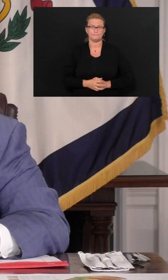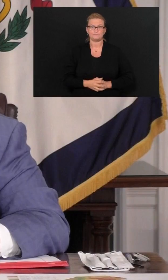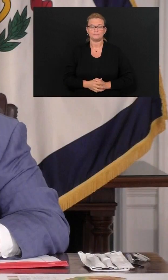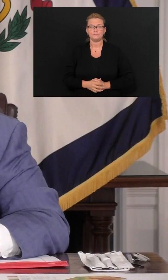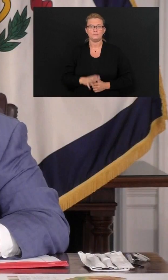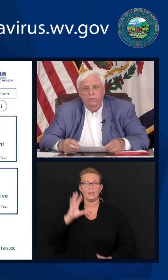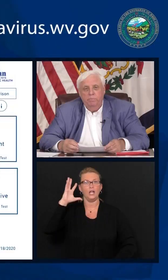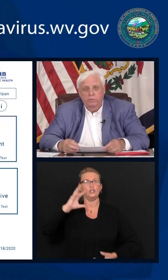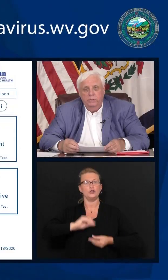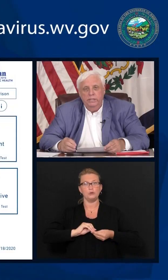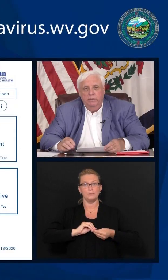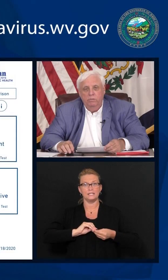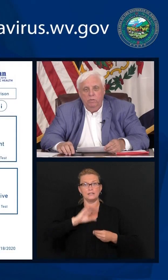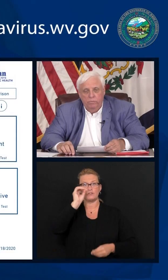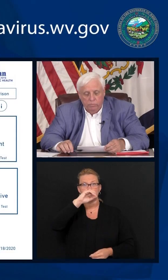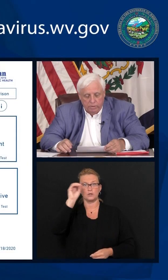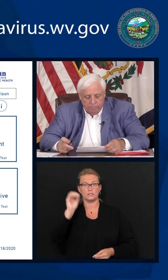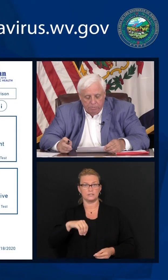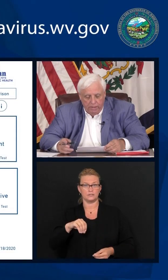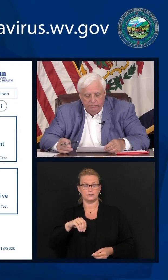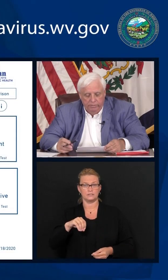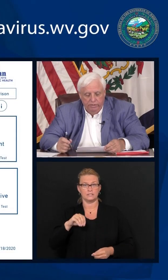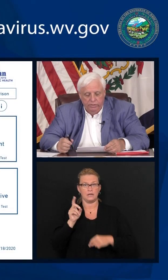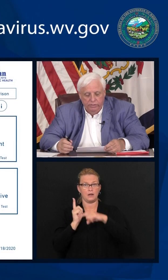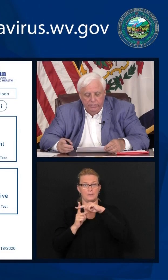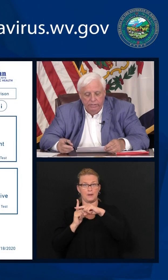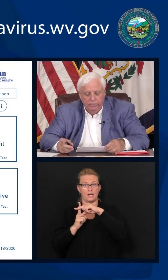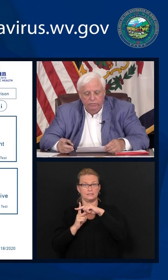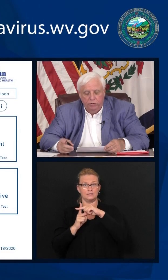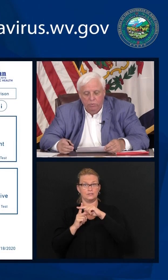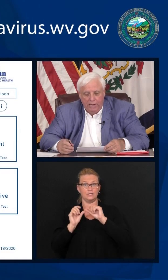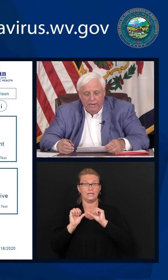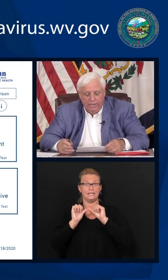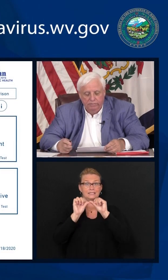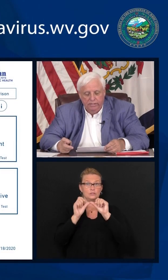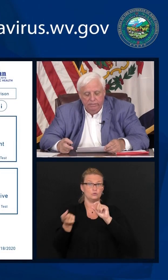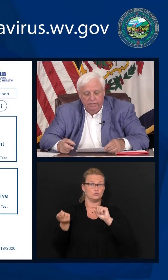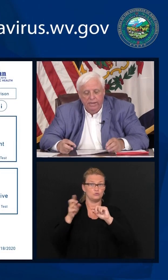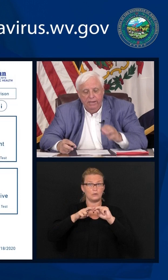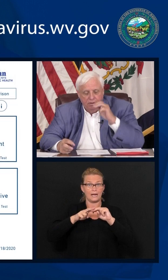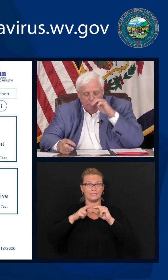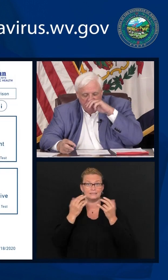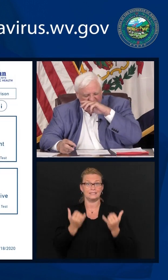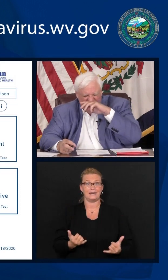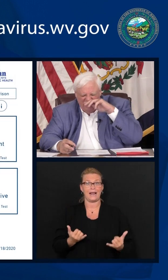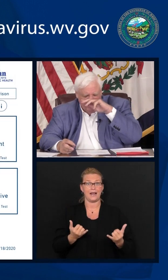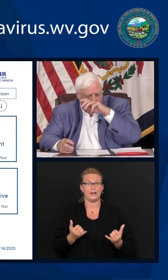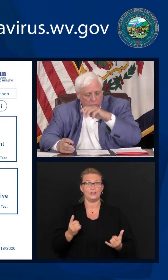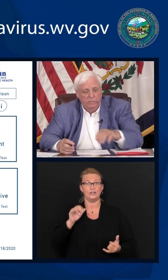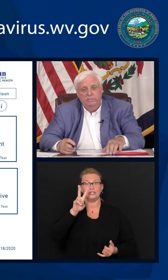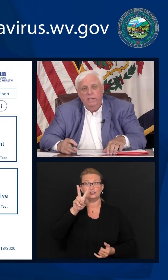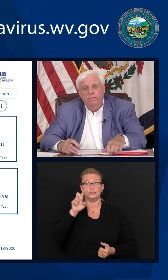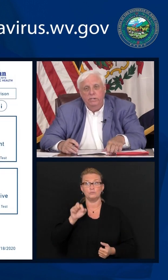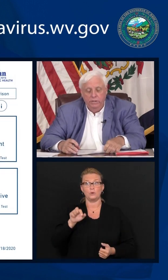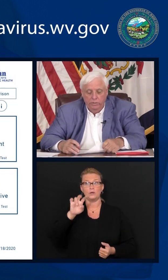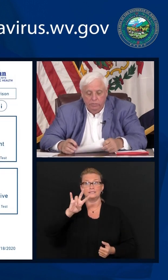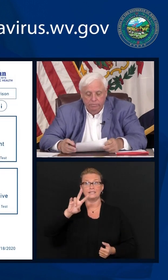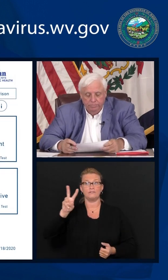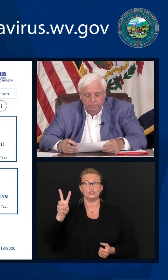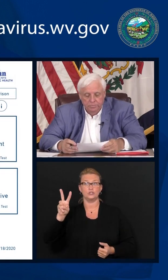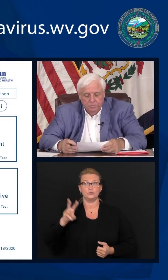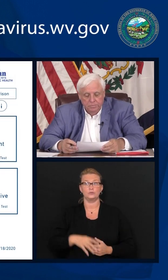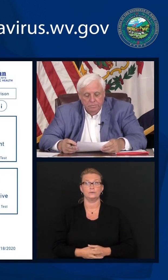Our cumulative percent of positive continues to rise and is now at